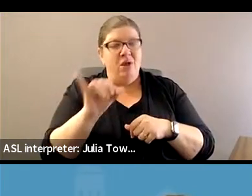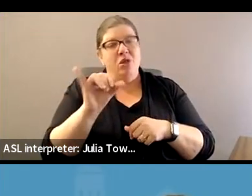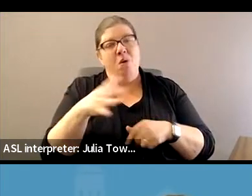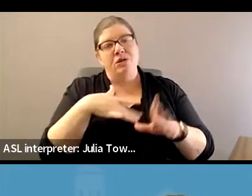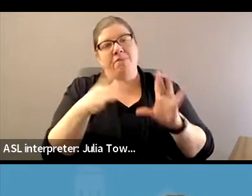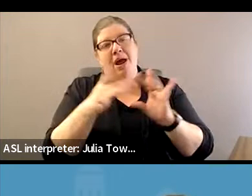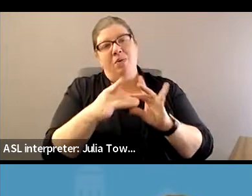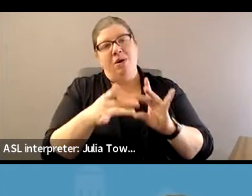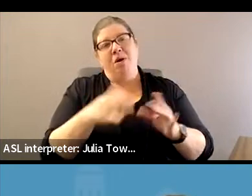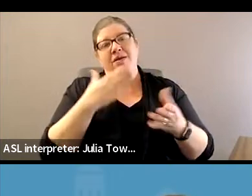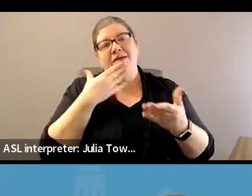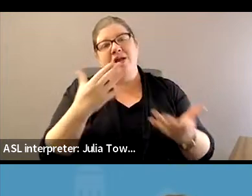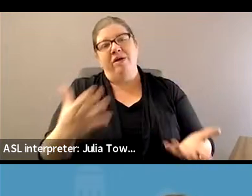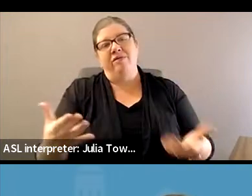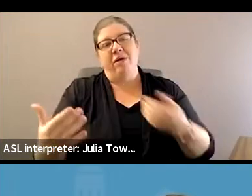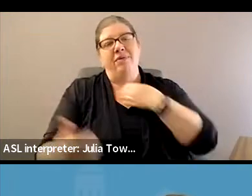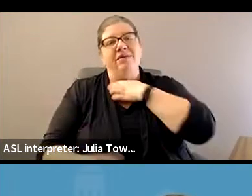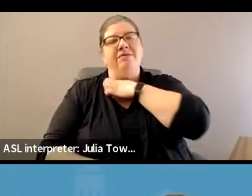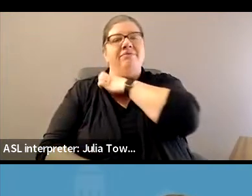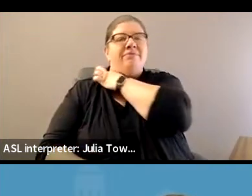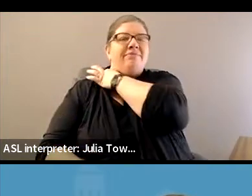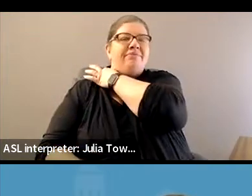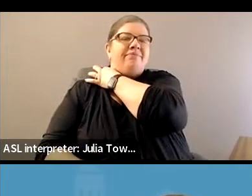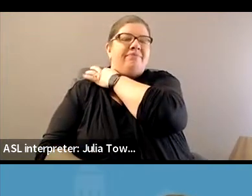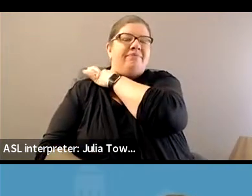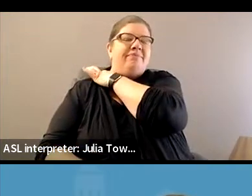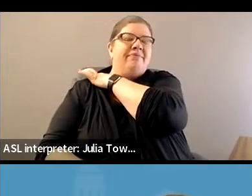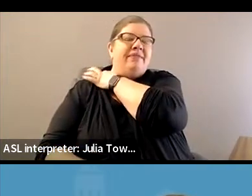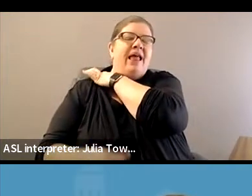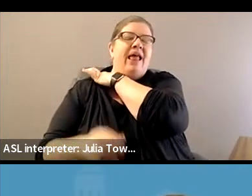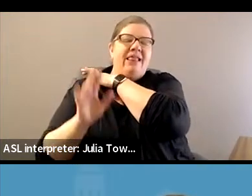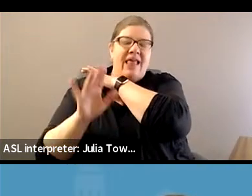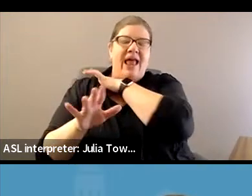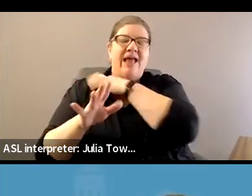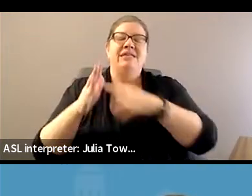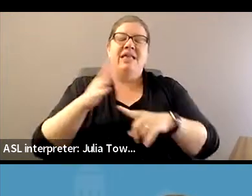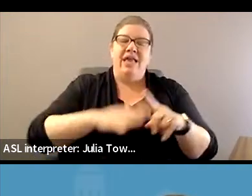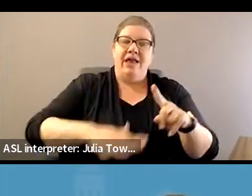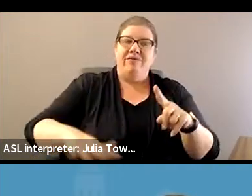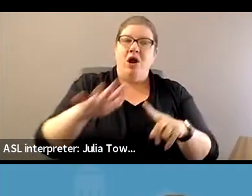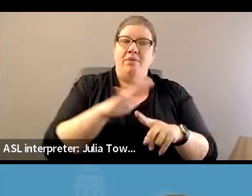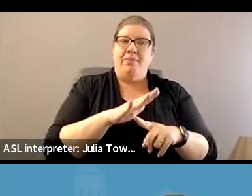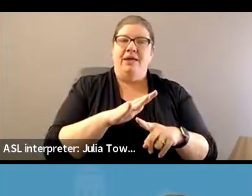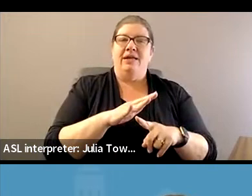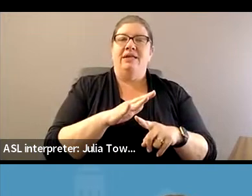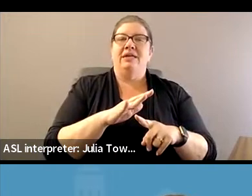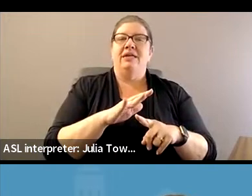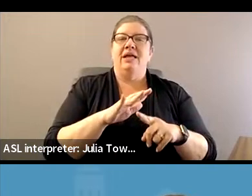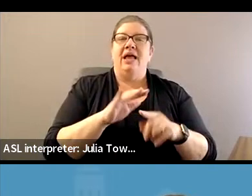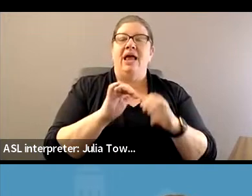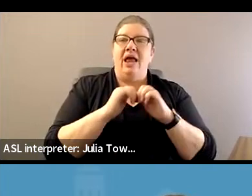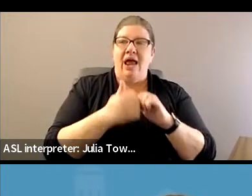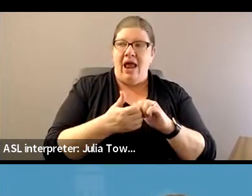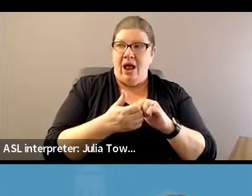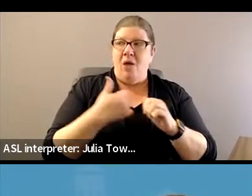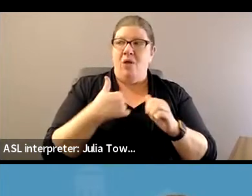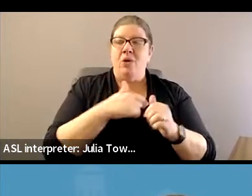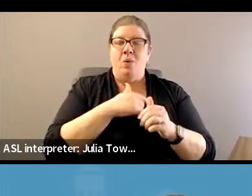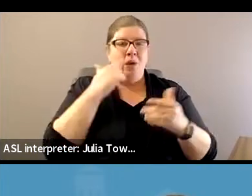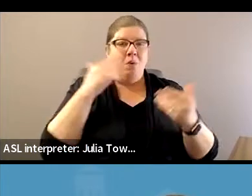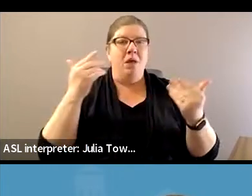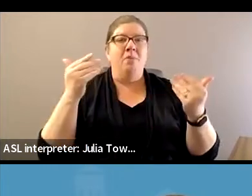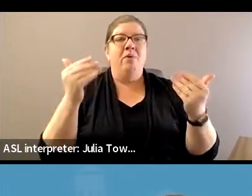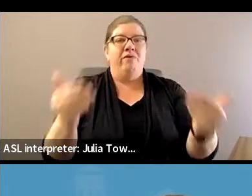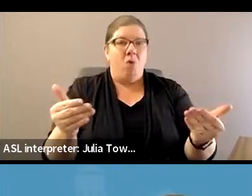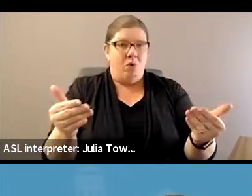remarks. Thank you very much. And that's the environment in terms of those things, how that we're going to move forward for that.